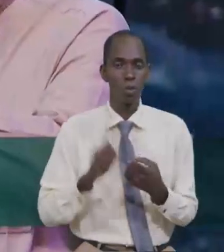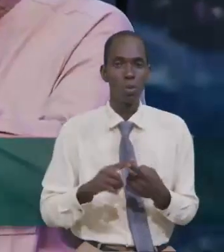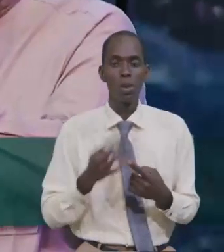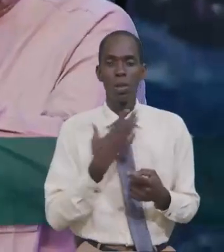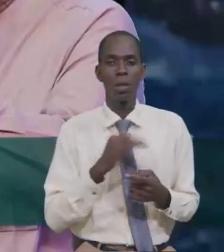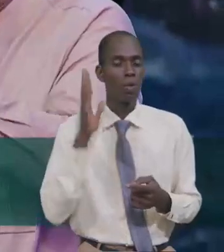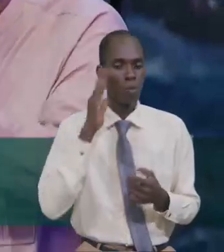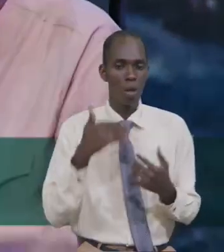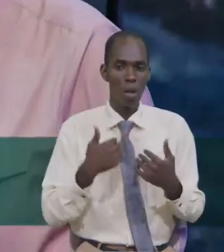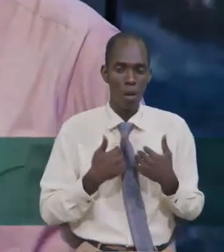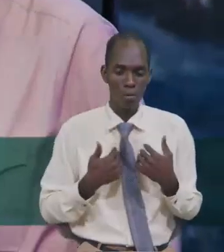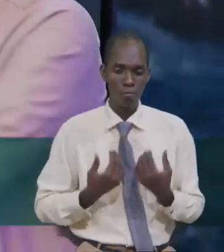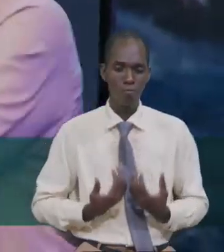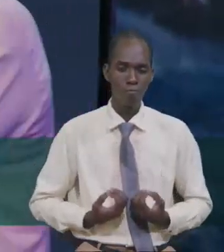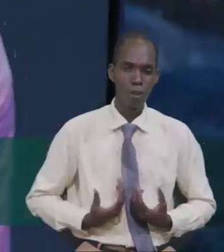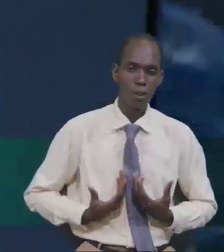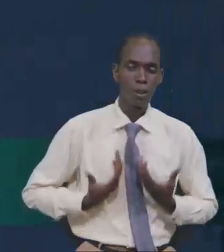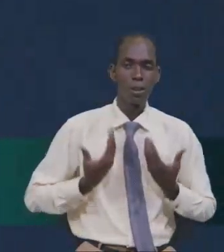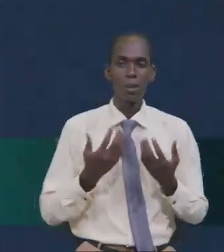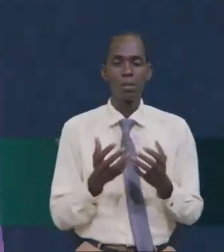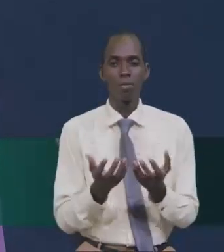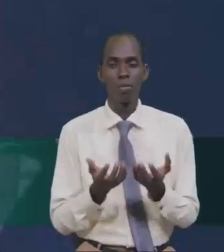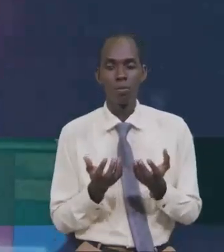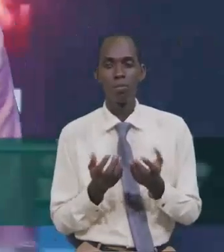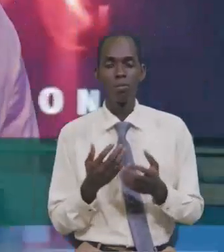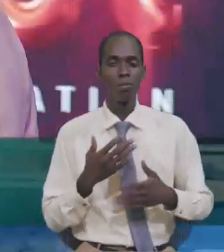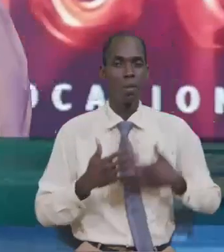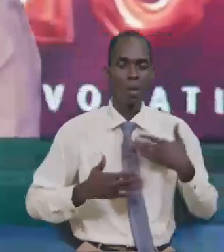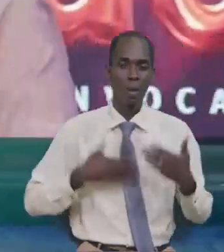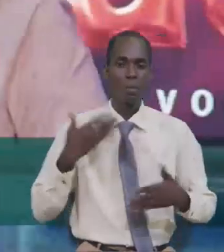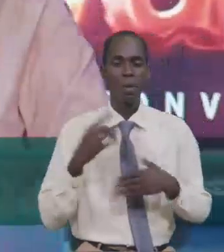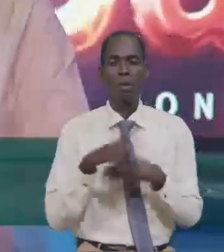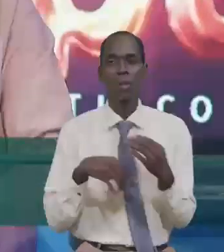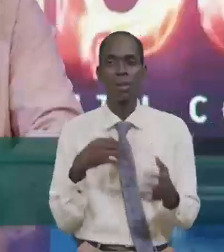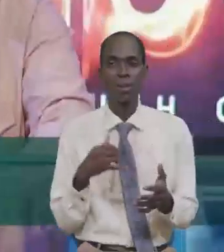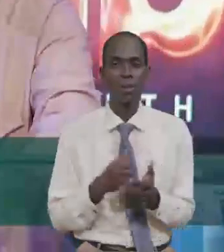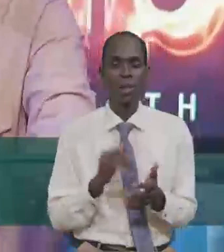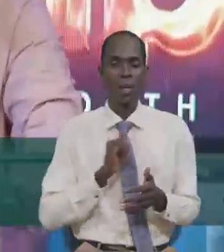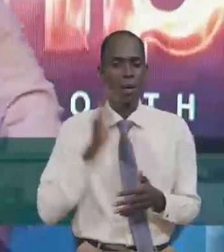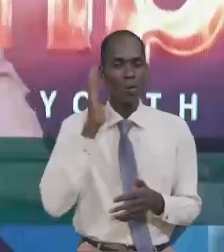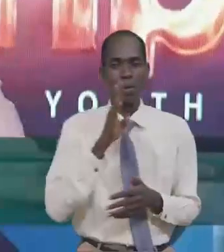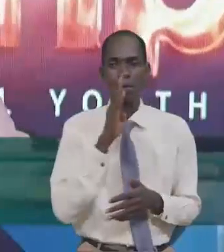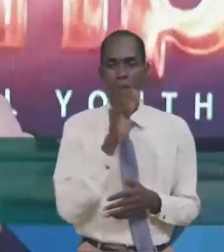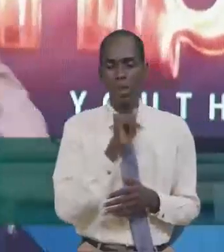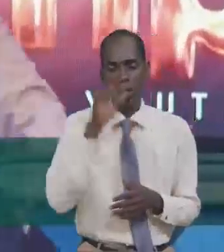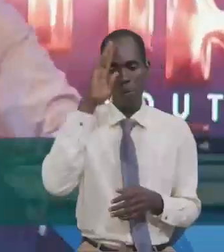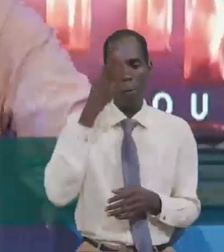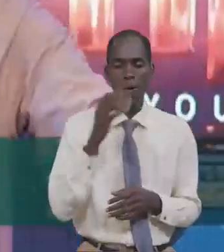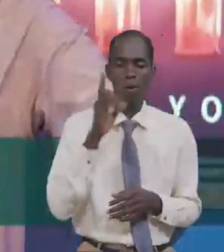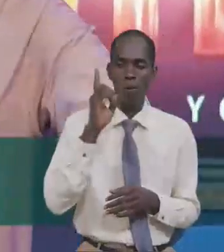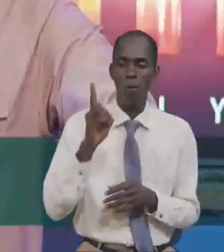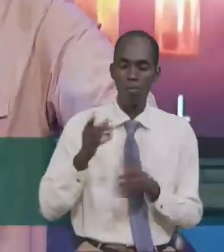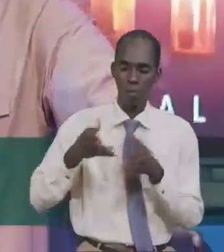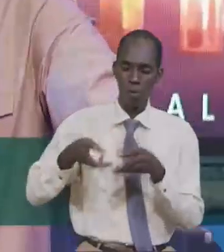one direction, a man of one goal. You come to that point in your life when you say,